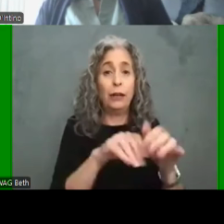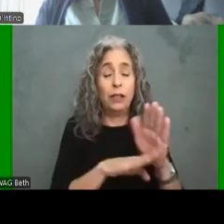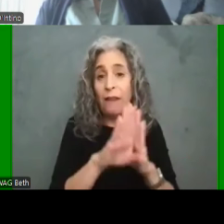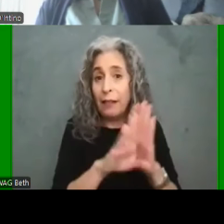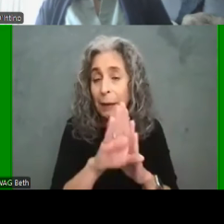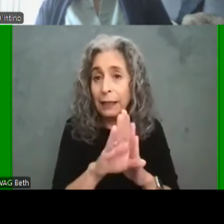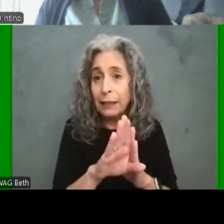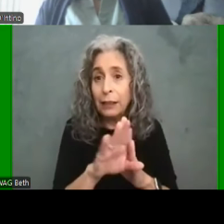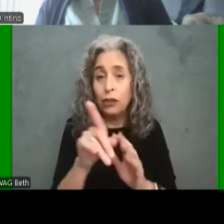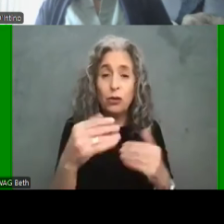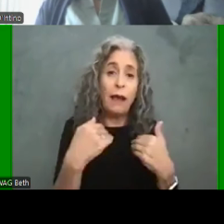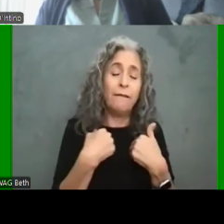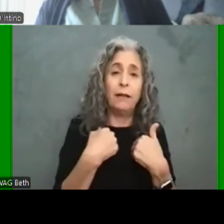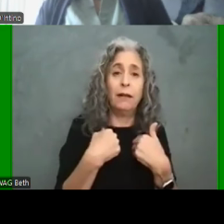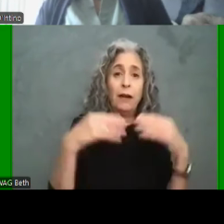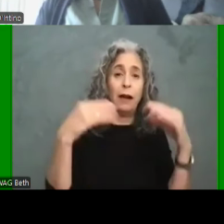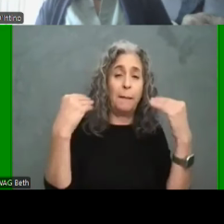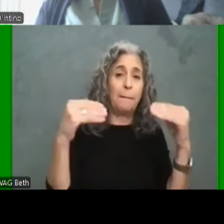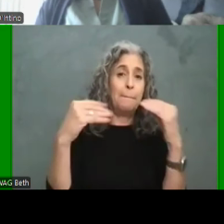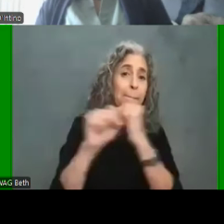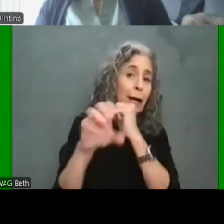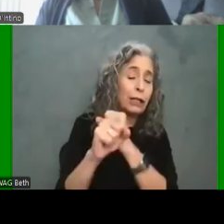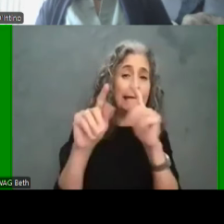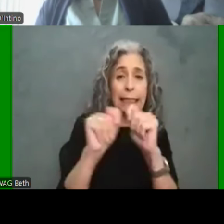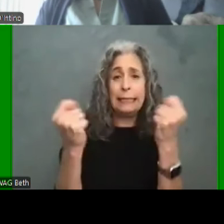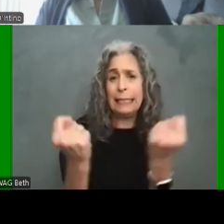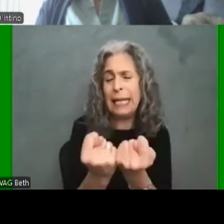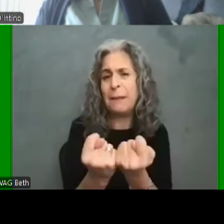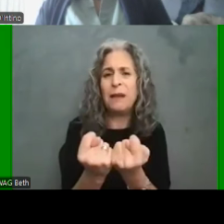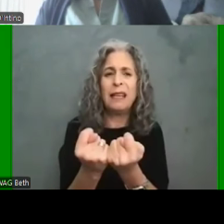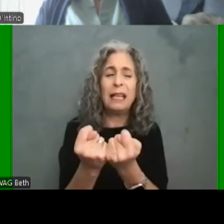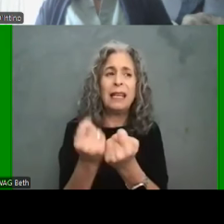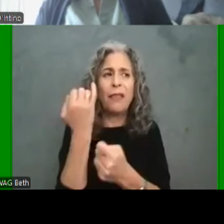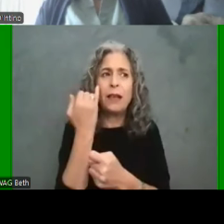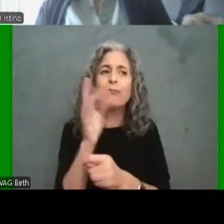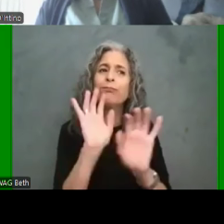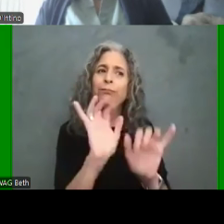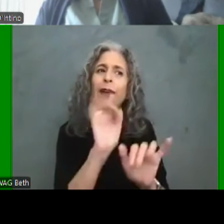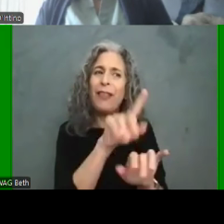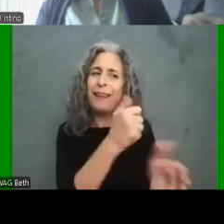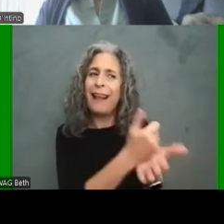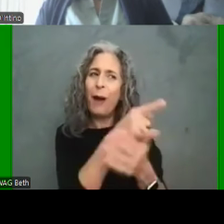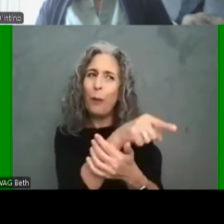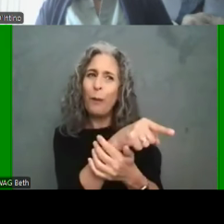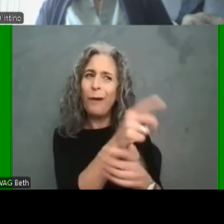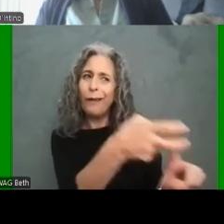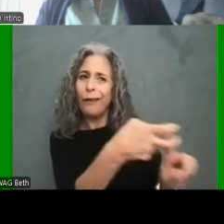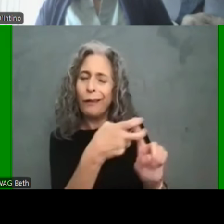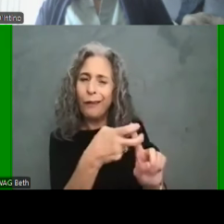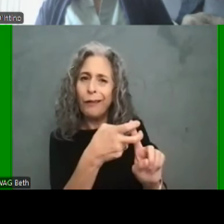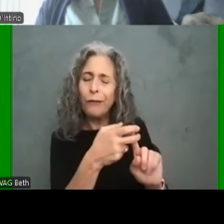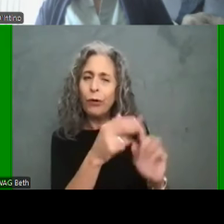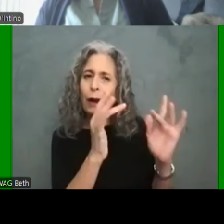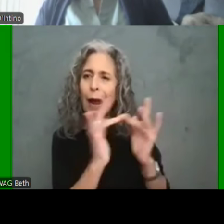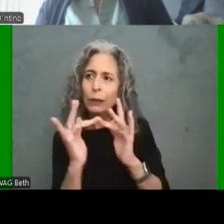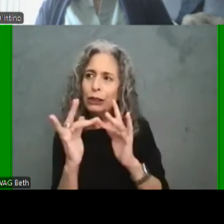and you've got a marketing team, and you think of somebody and say, oh, they could probably help in marketing and outreach. They